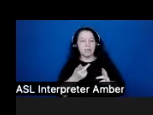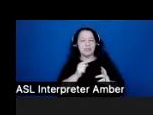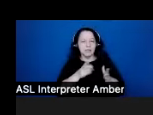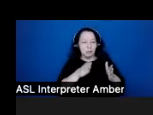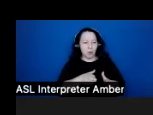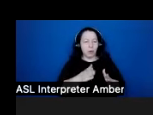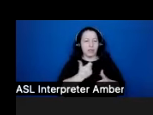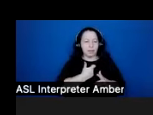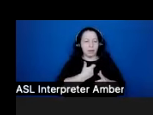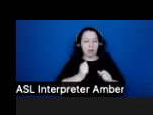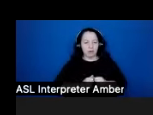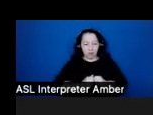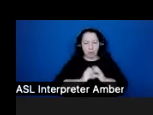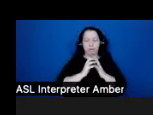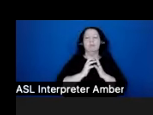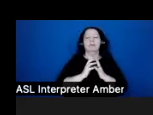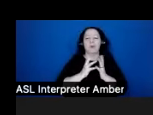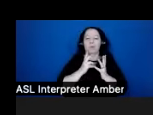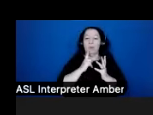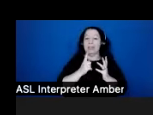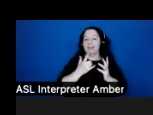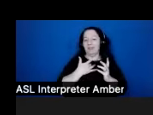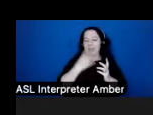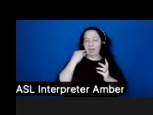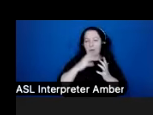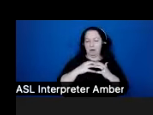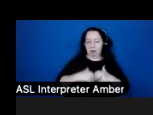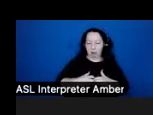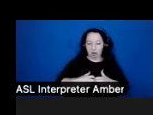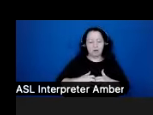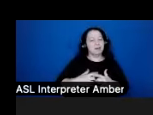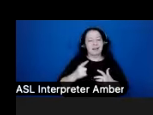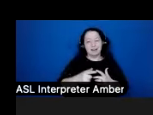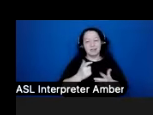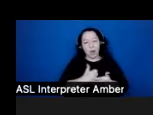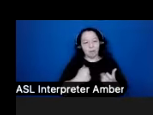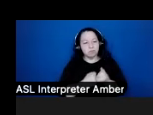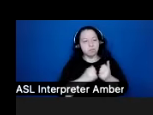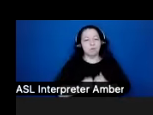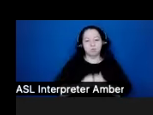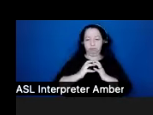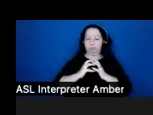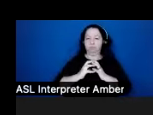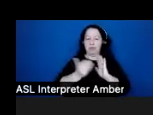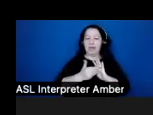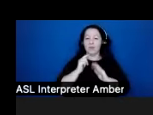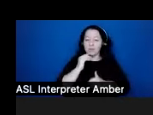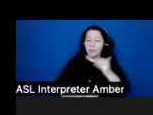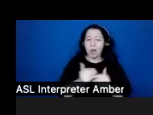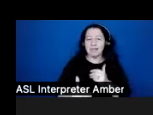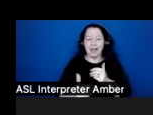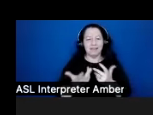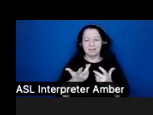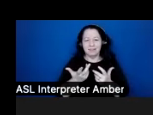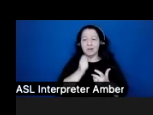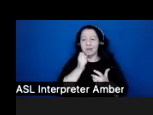entry points, right? And emphasizing that it is a process, but that we're not at the